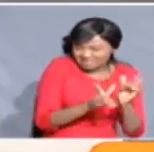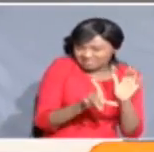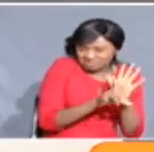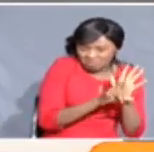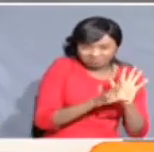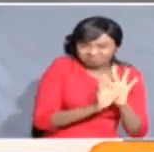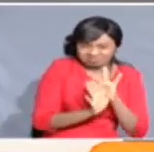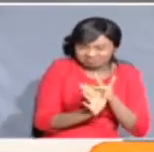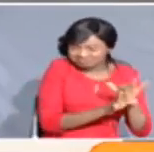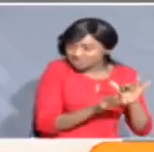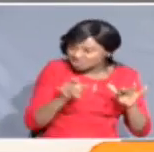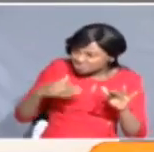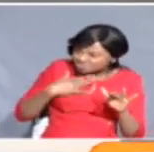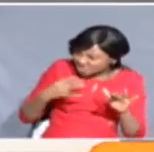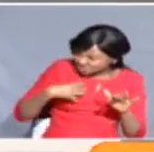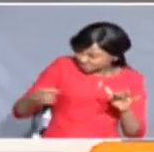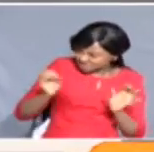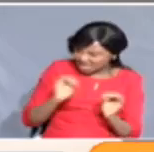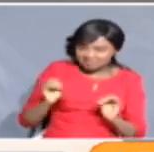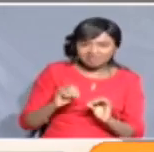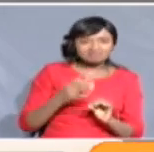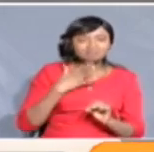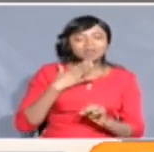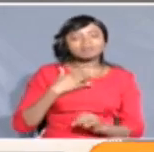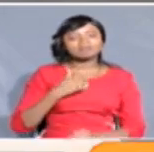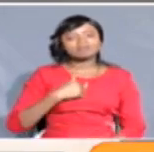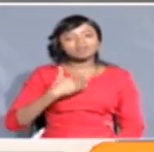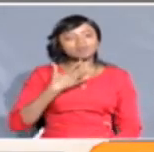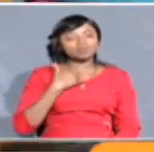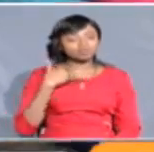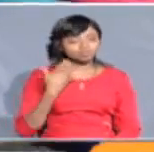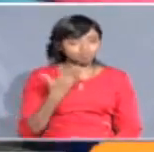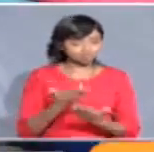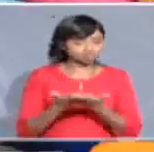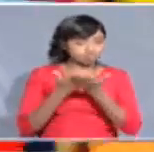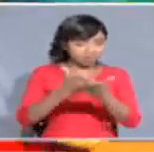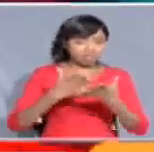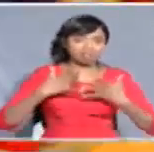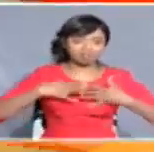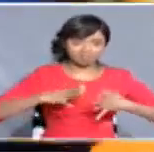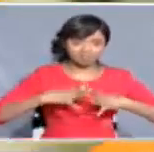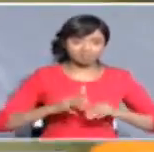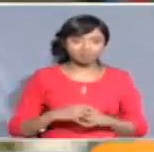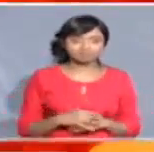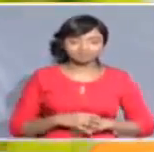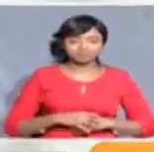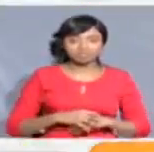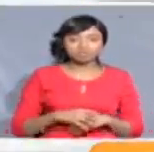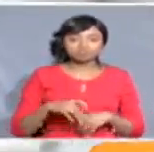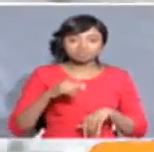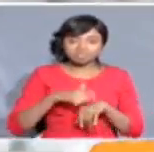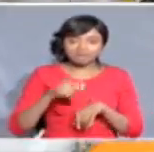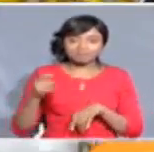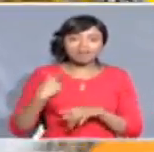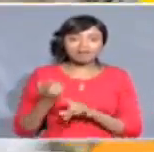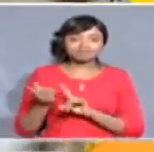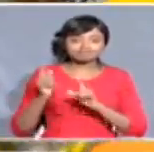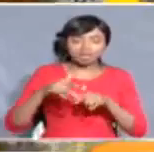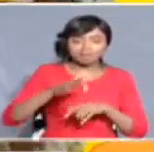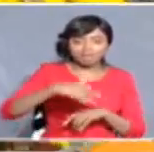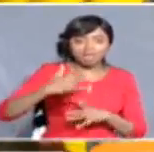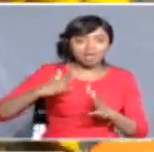want to get rich. I wanted to help people. I wanted to use law to help people. It was while serving as a delegate at the Bomas of